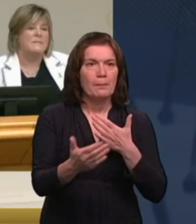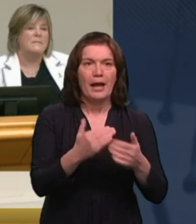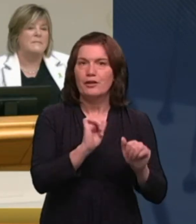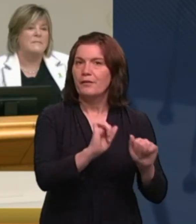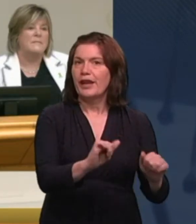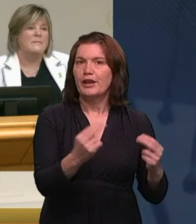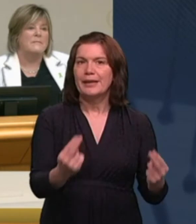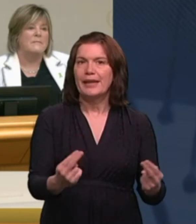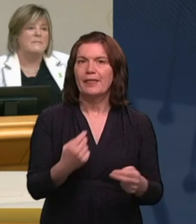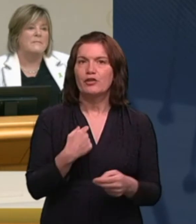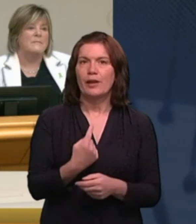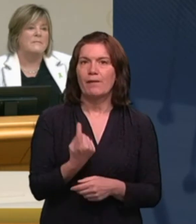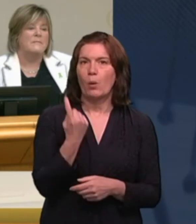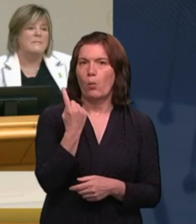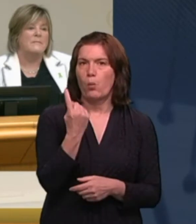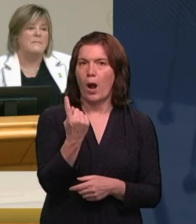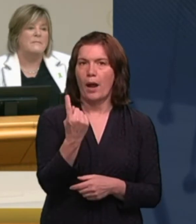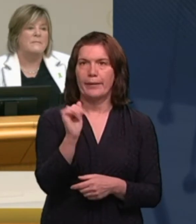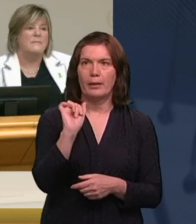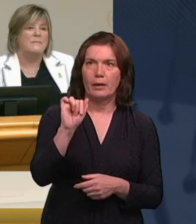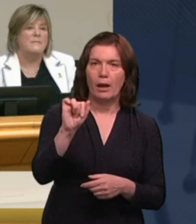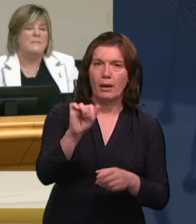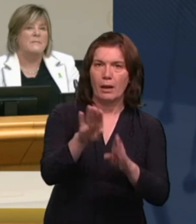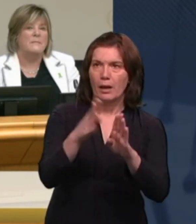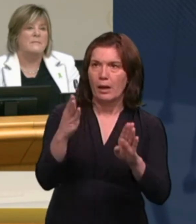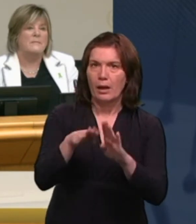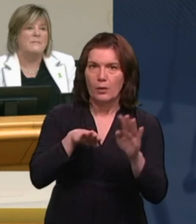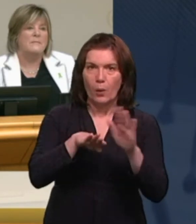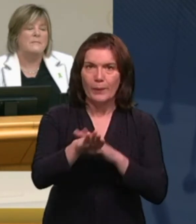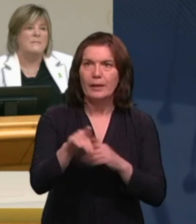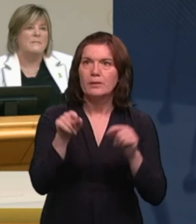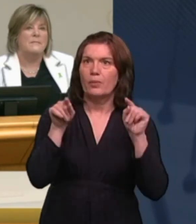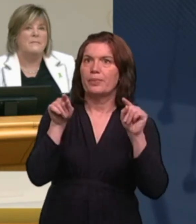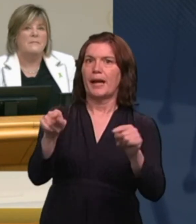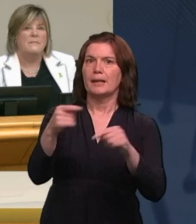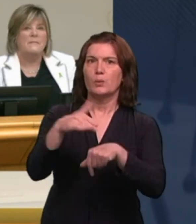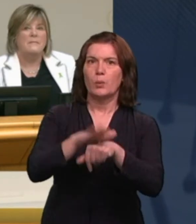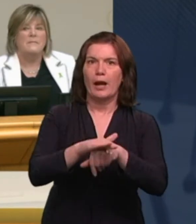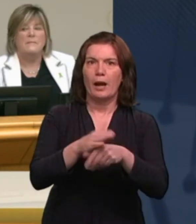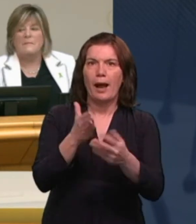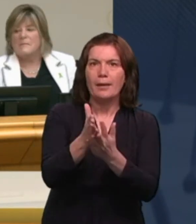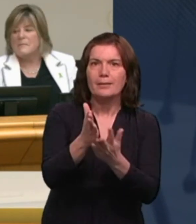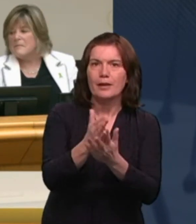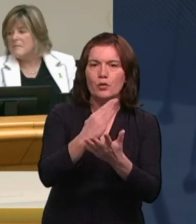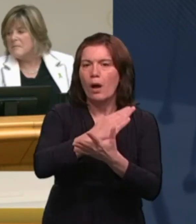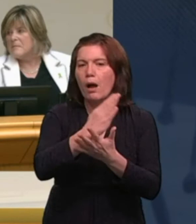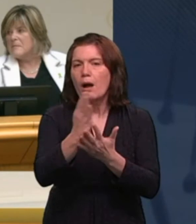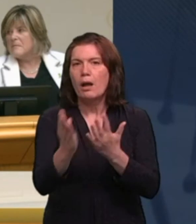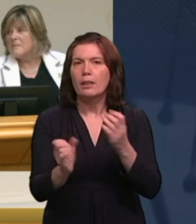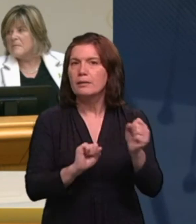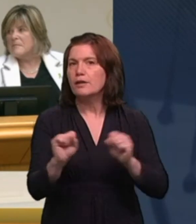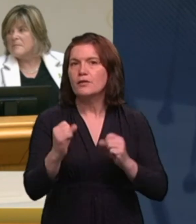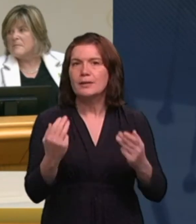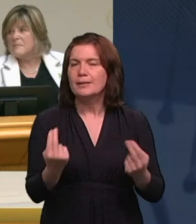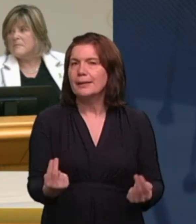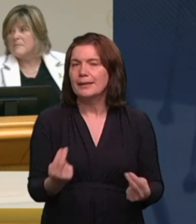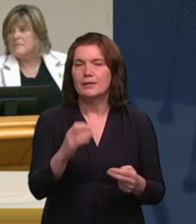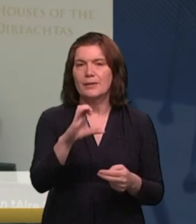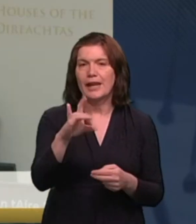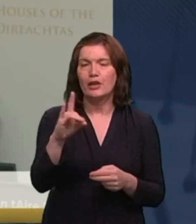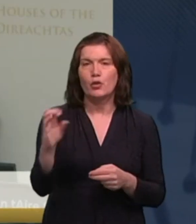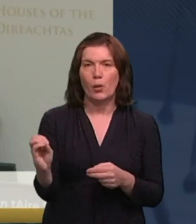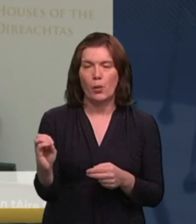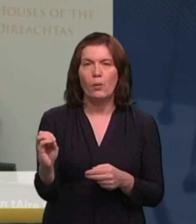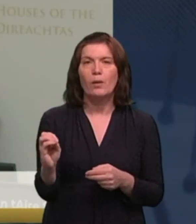a one door to enter in terms of pathways of service. So that means within CHOs, the policy speaks